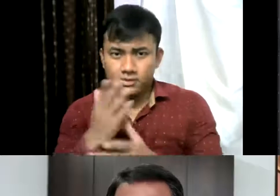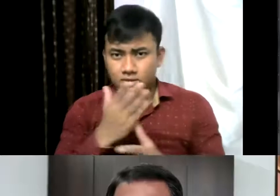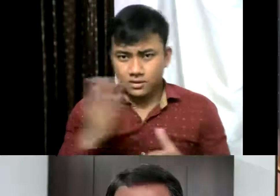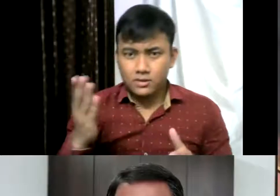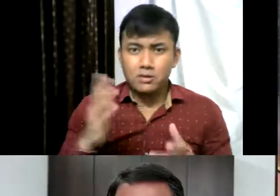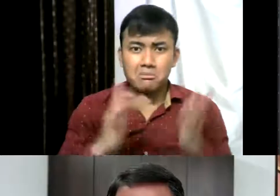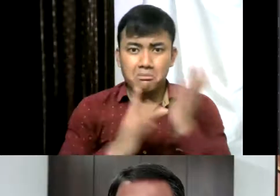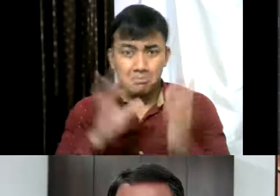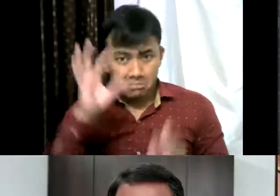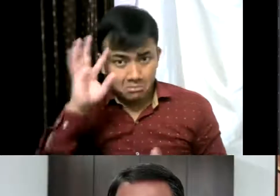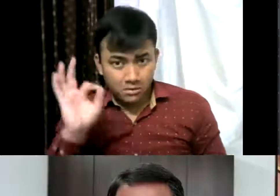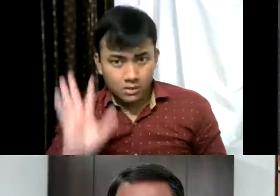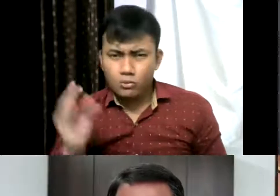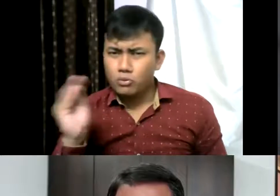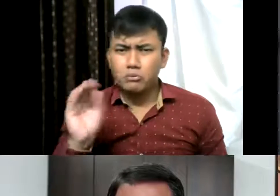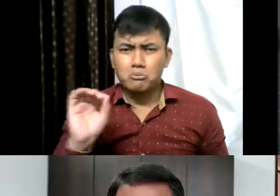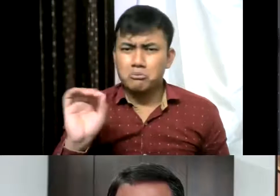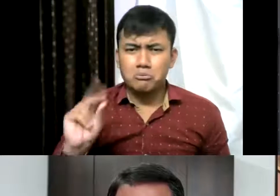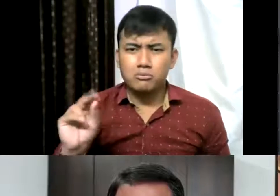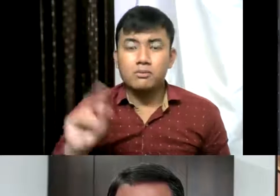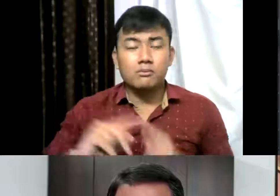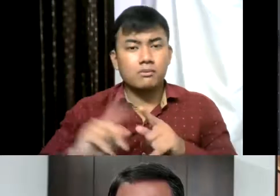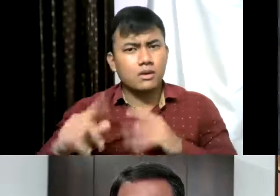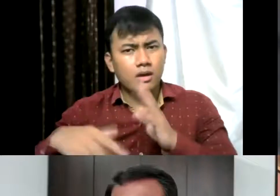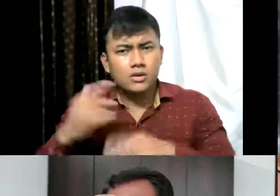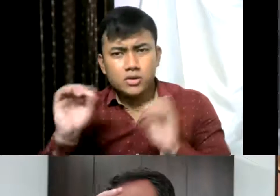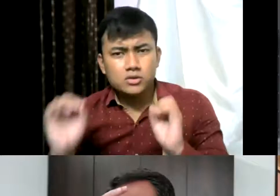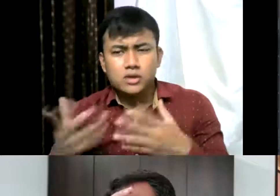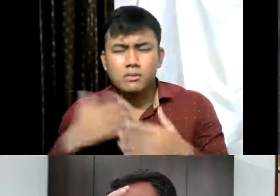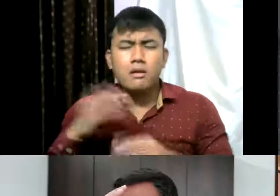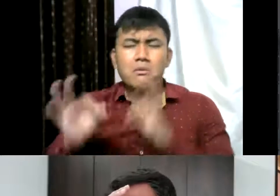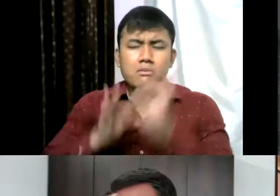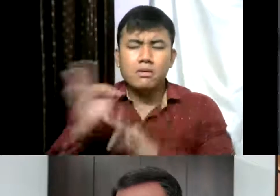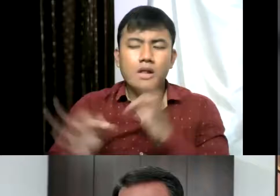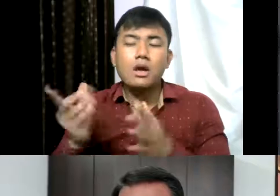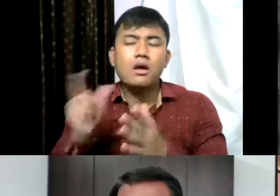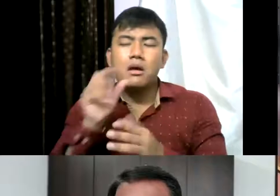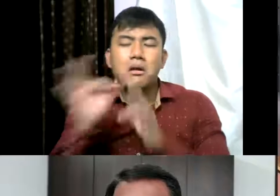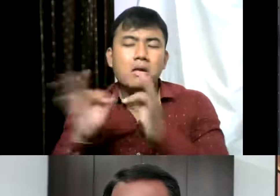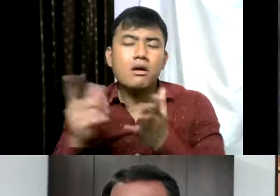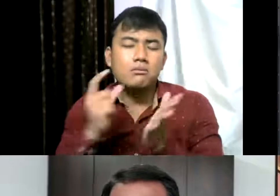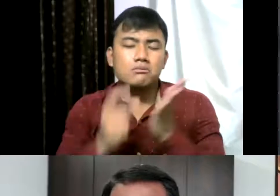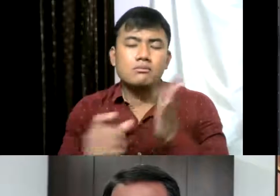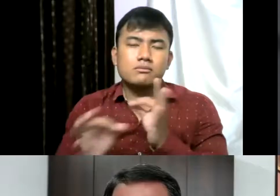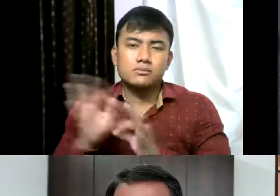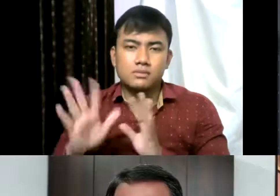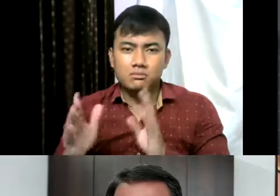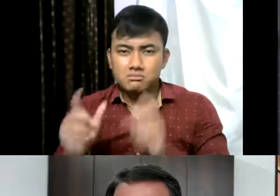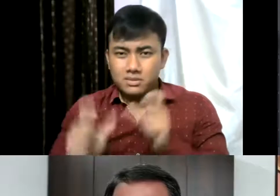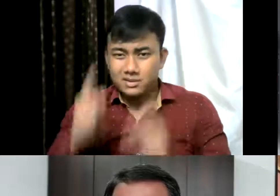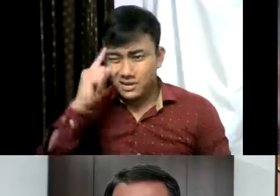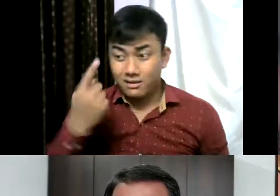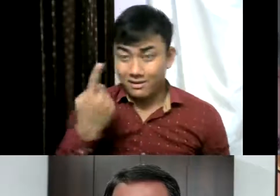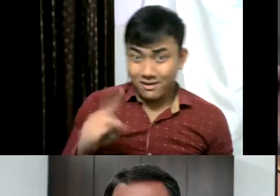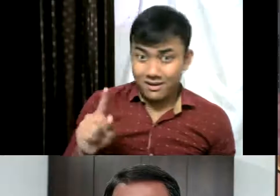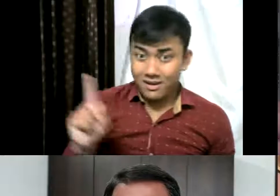So it actually works. So I think, like, and also another thing is that there are no right or wrong. There are apps